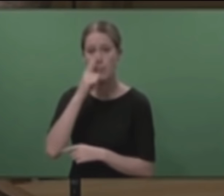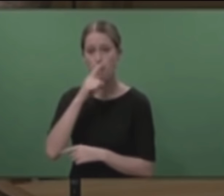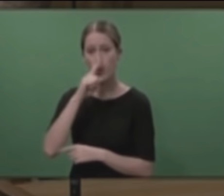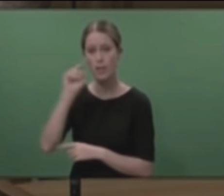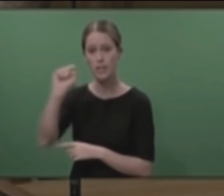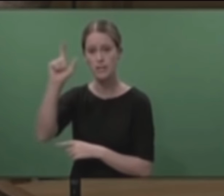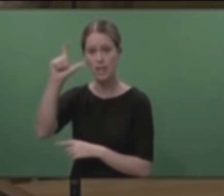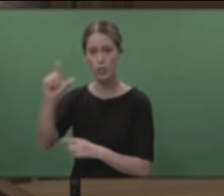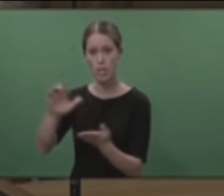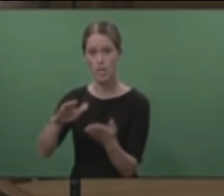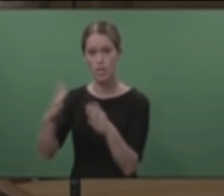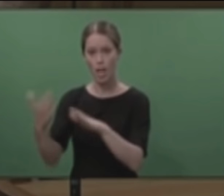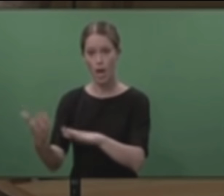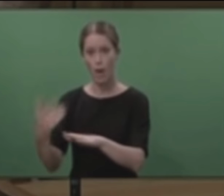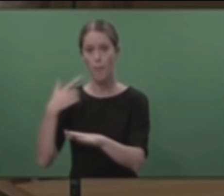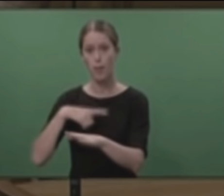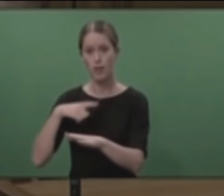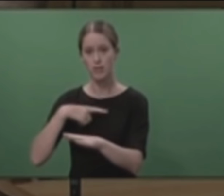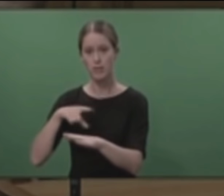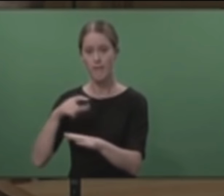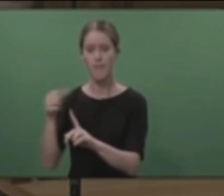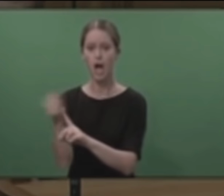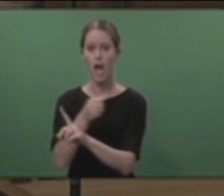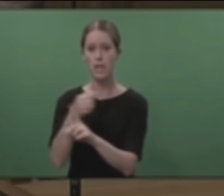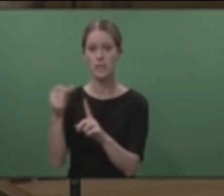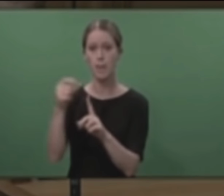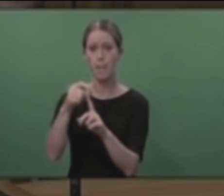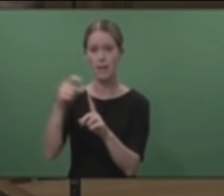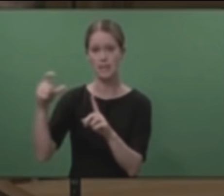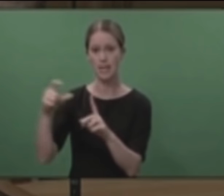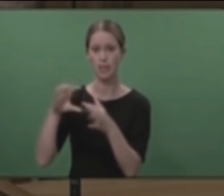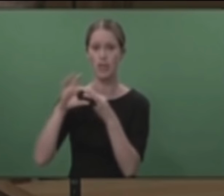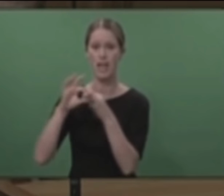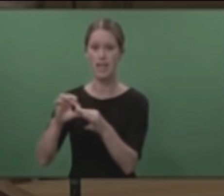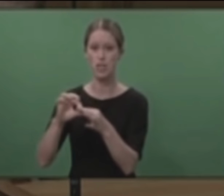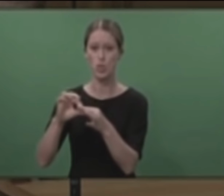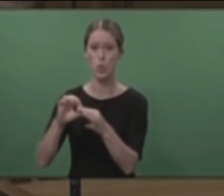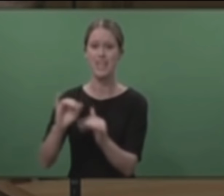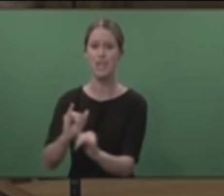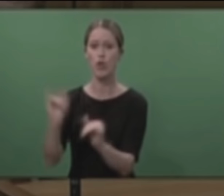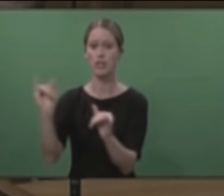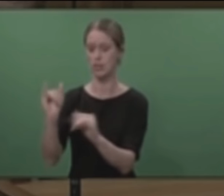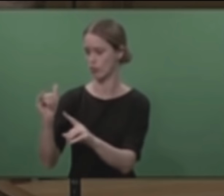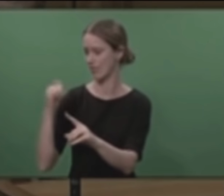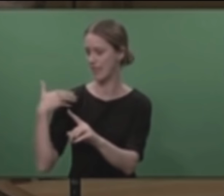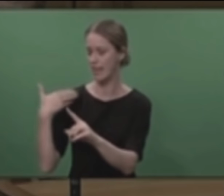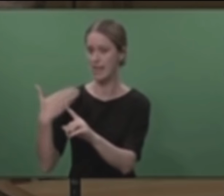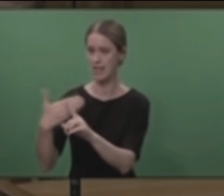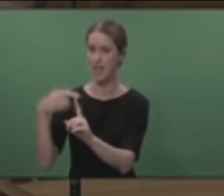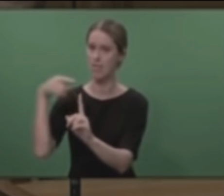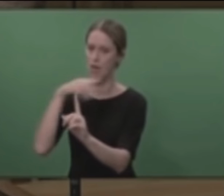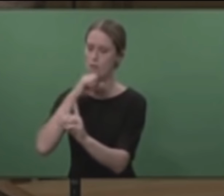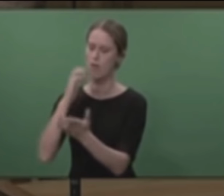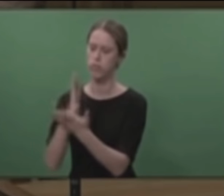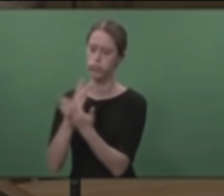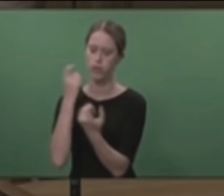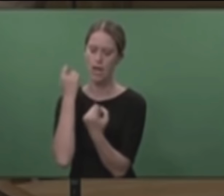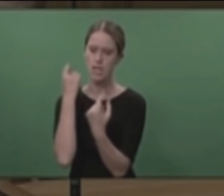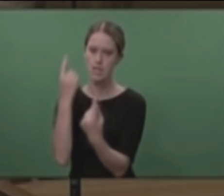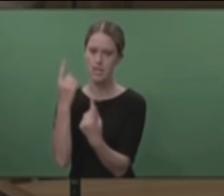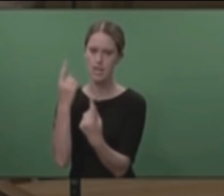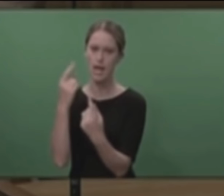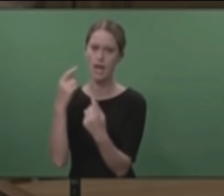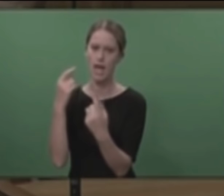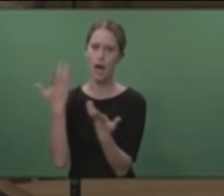his country had died from terrorist-related violence in Pakistan's recent history. He truly understood how New